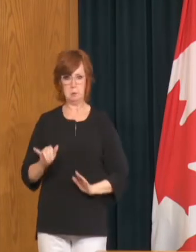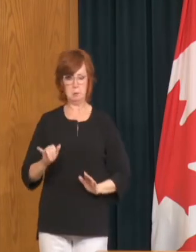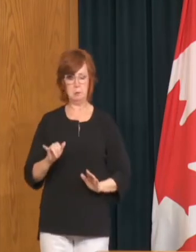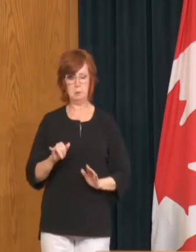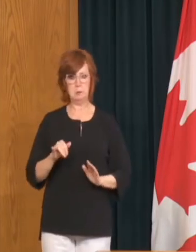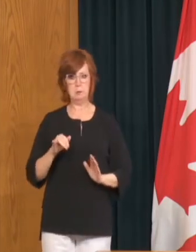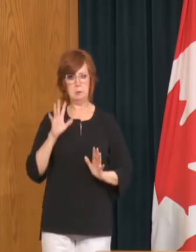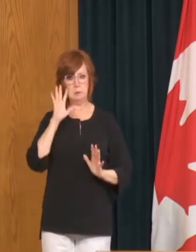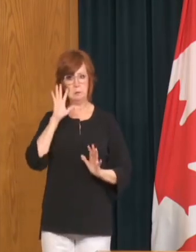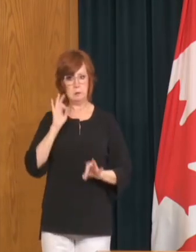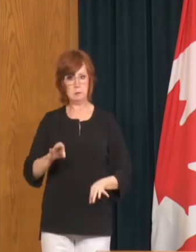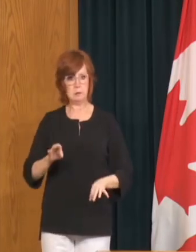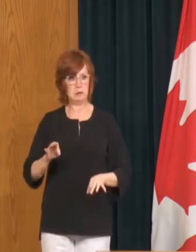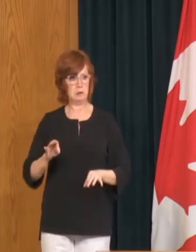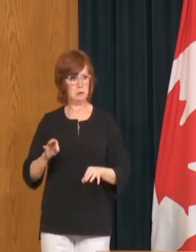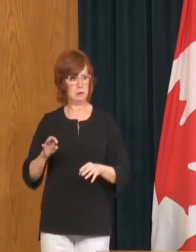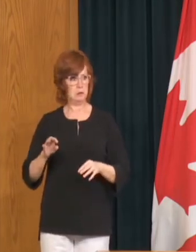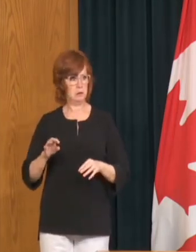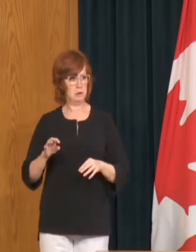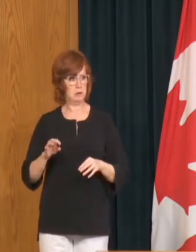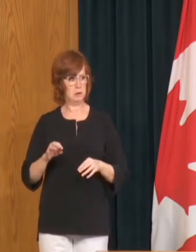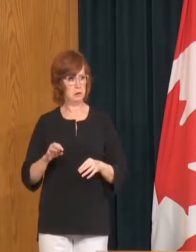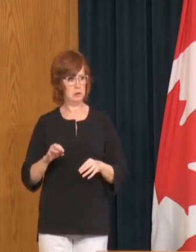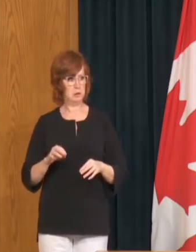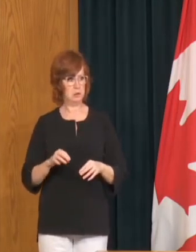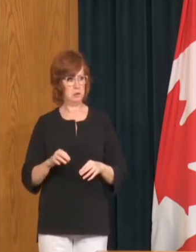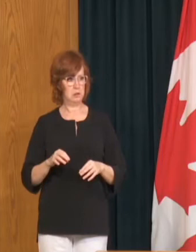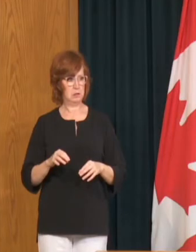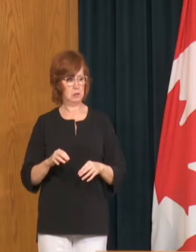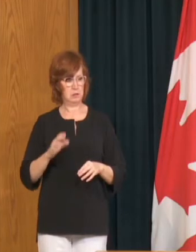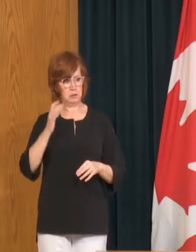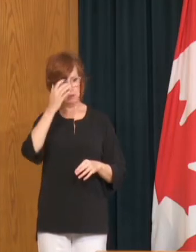COVID-19 virus.